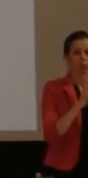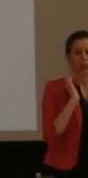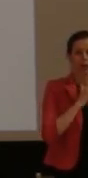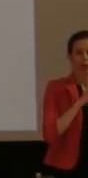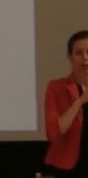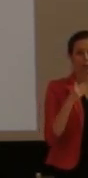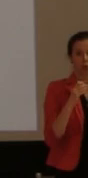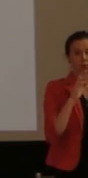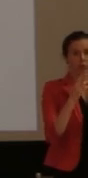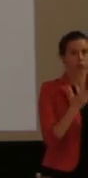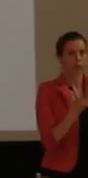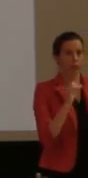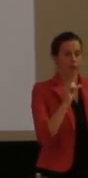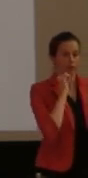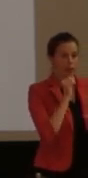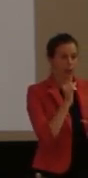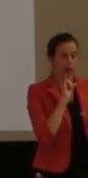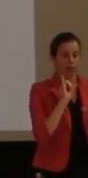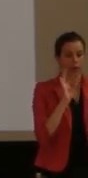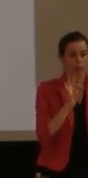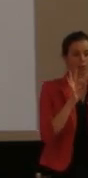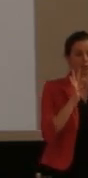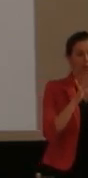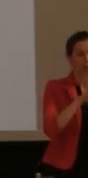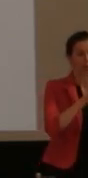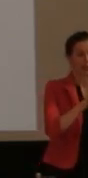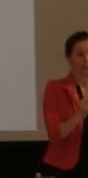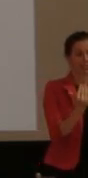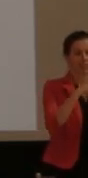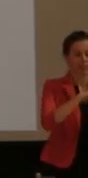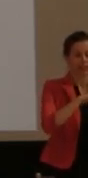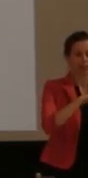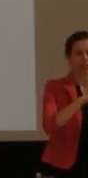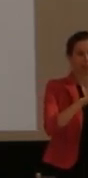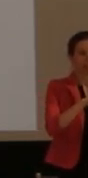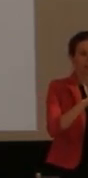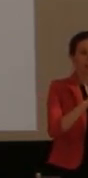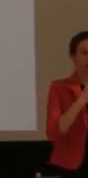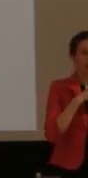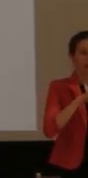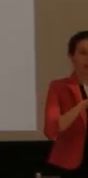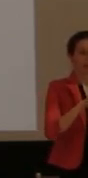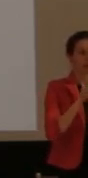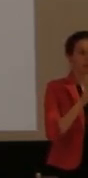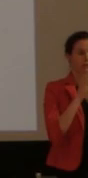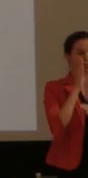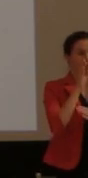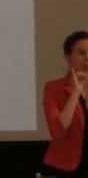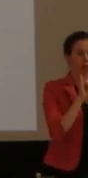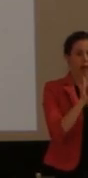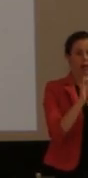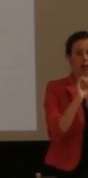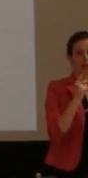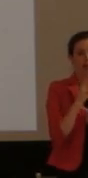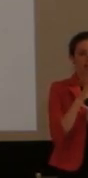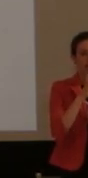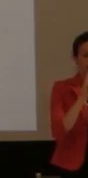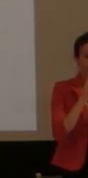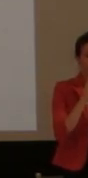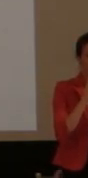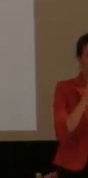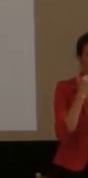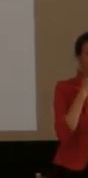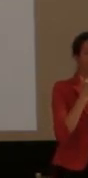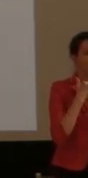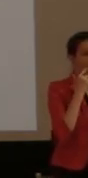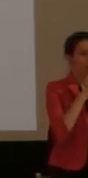not. Precision medicine, again, asks us to look far beyond race and ethnicity. We live in a world with